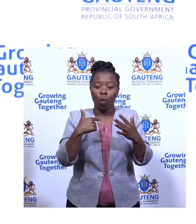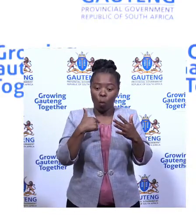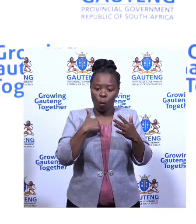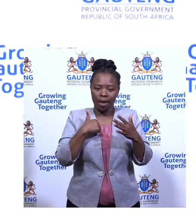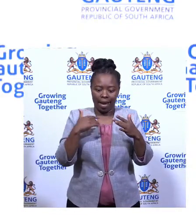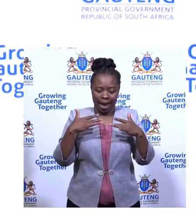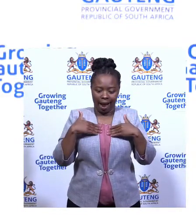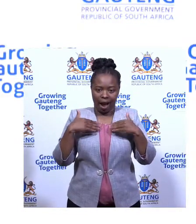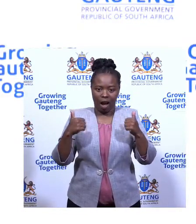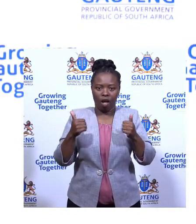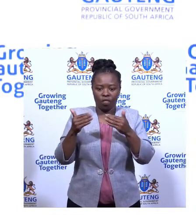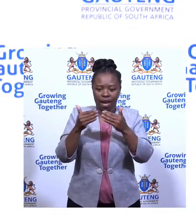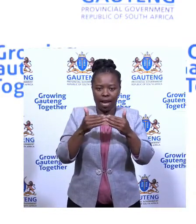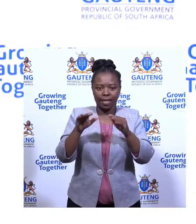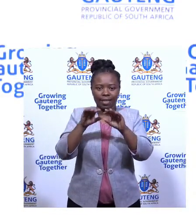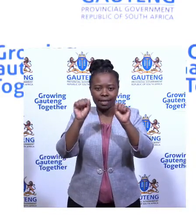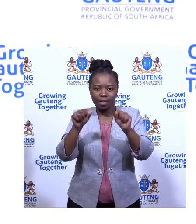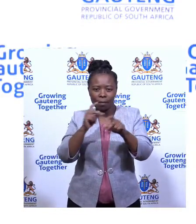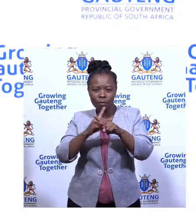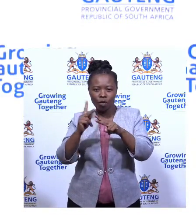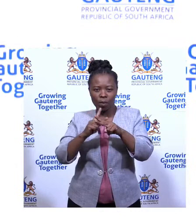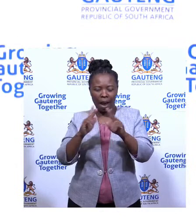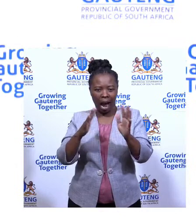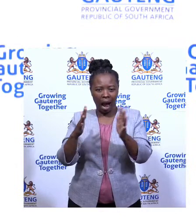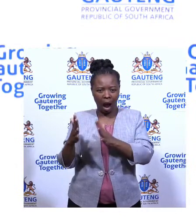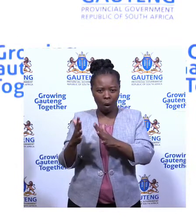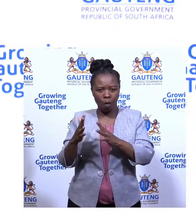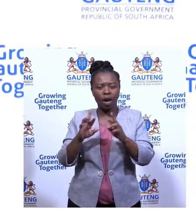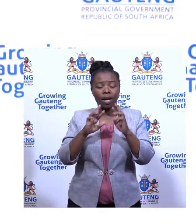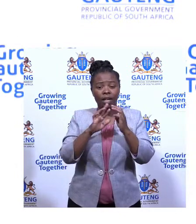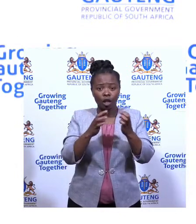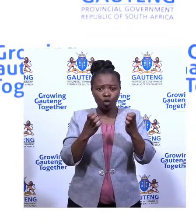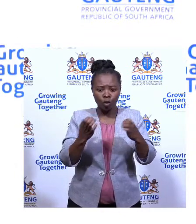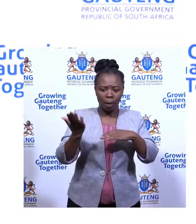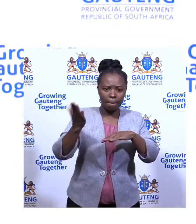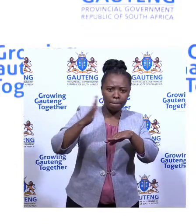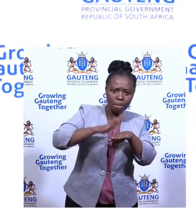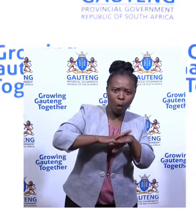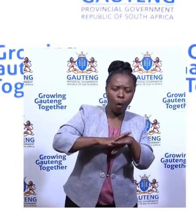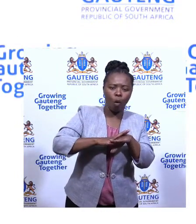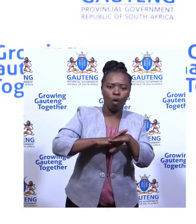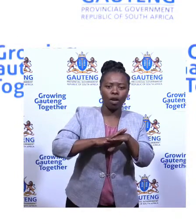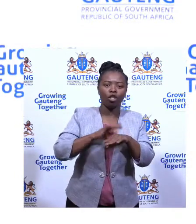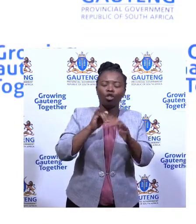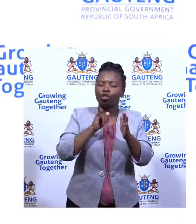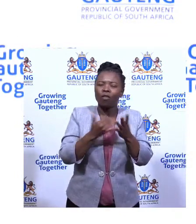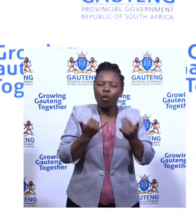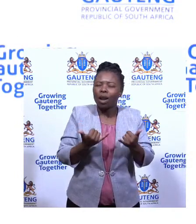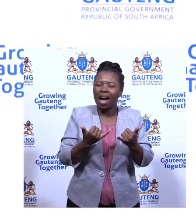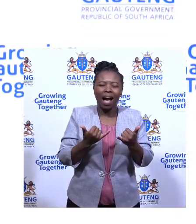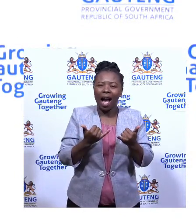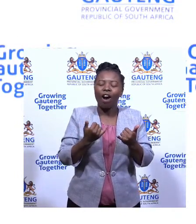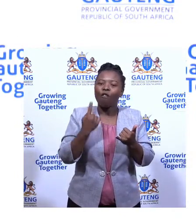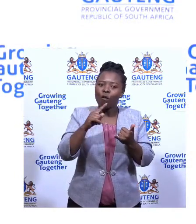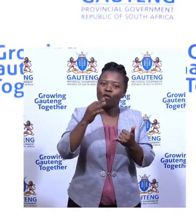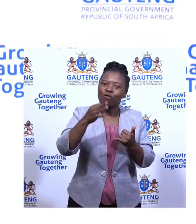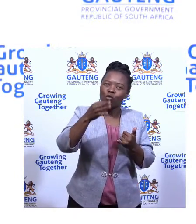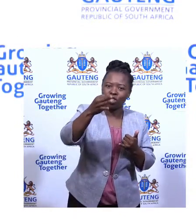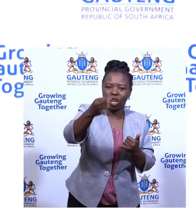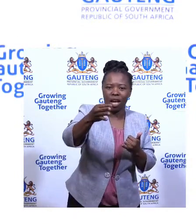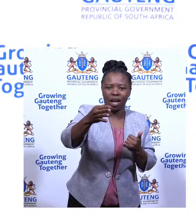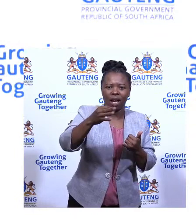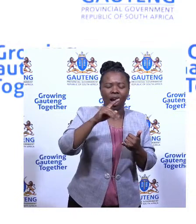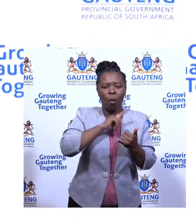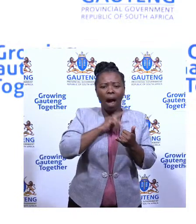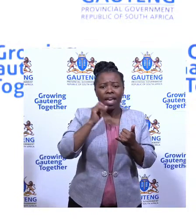healthcare system and bring in more resources, not just for now, but also for tomorrow? Because if corruption thrives,